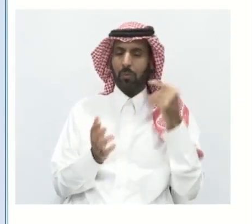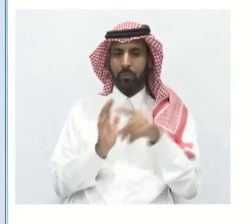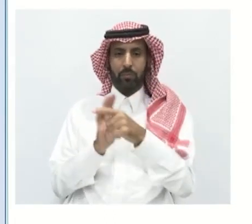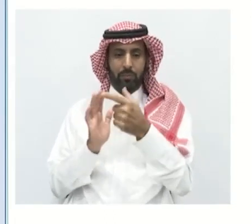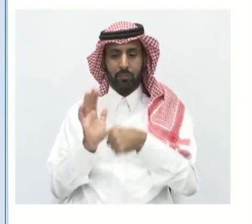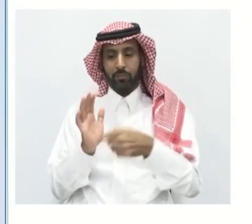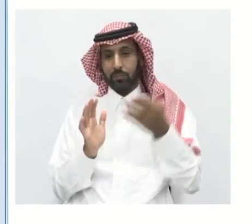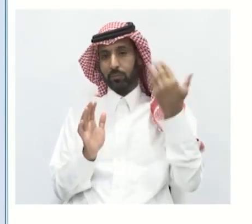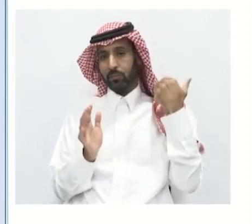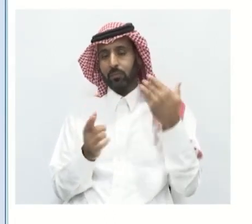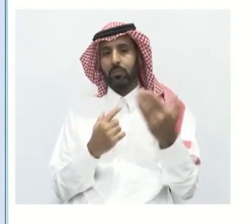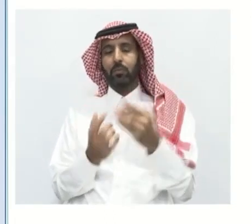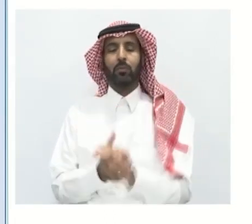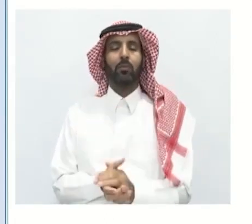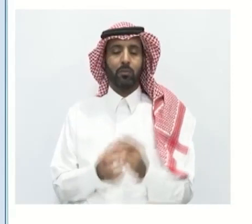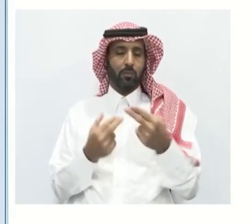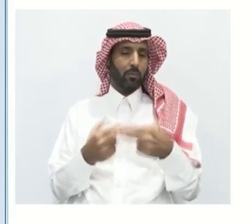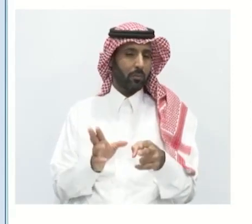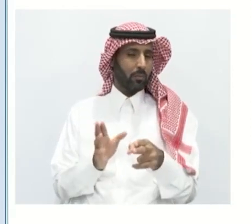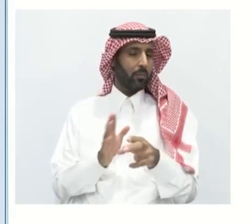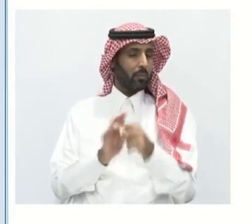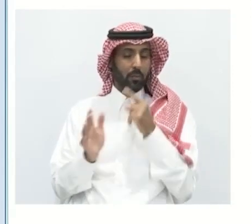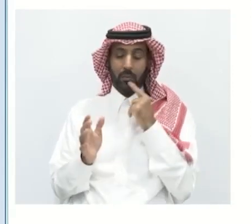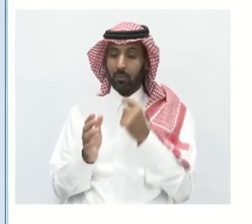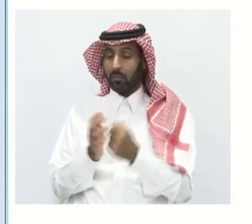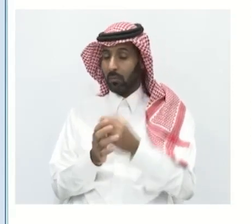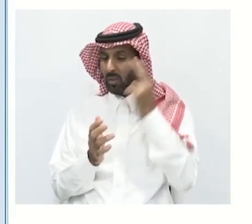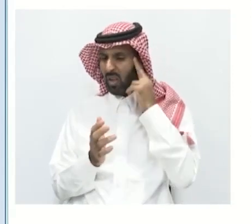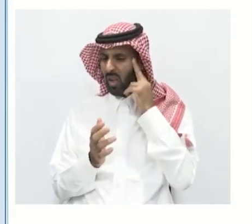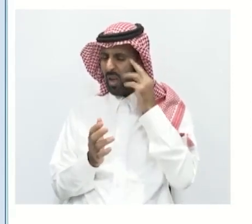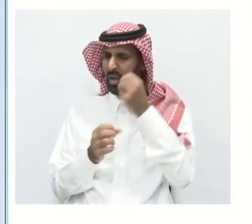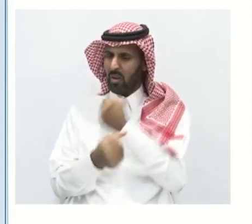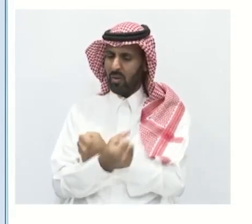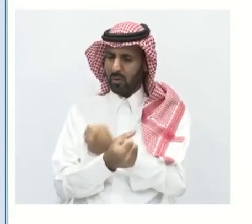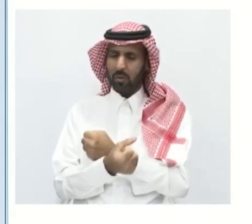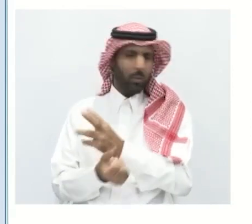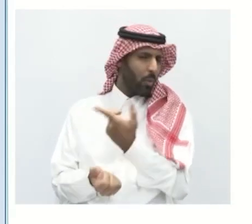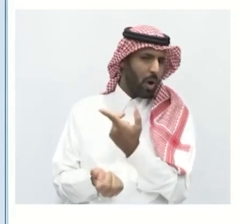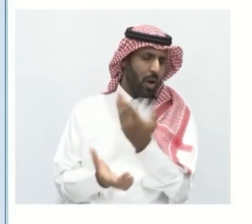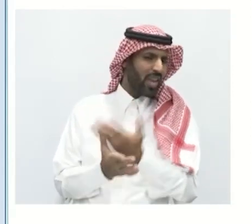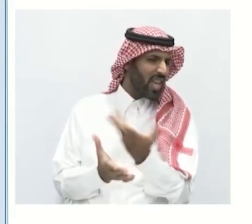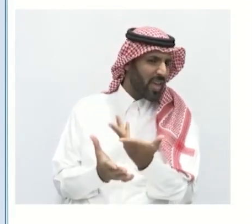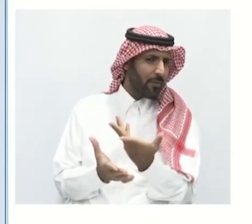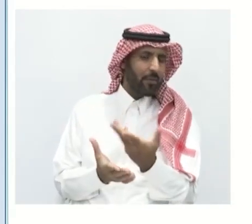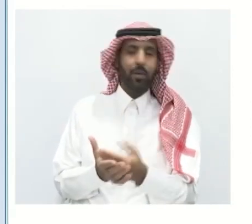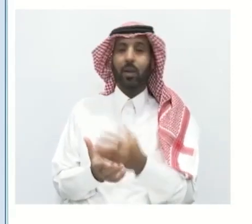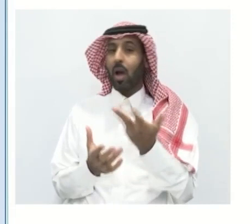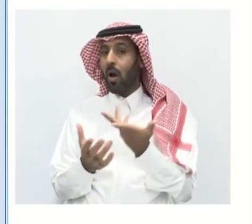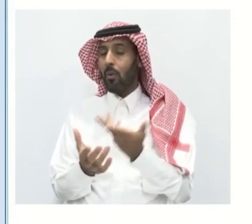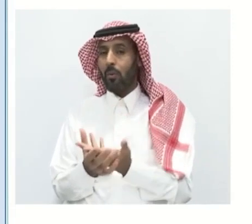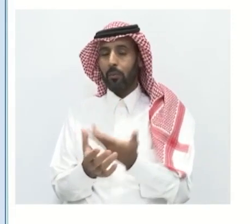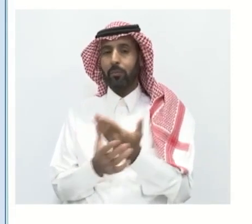article that I was just talking about, it began with that a burglar was arrested. So you want to